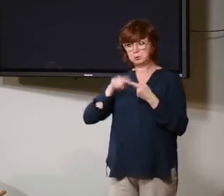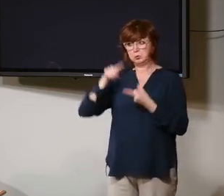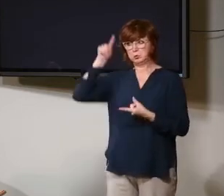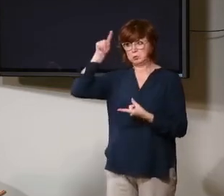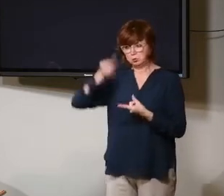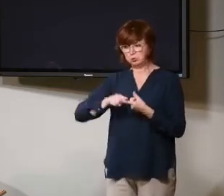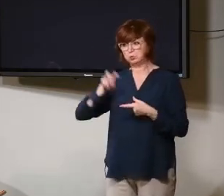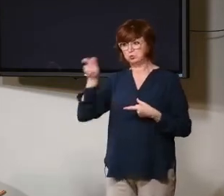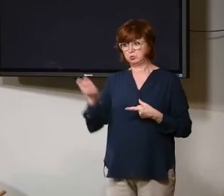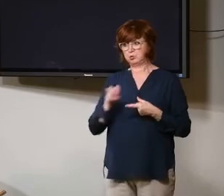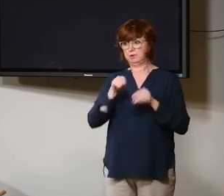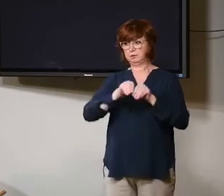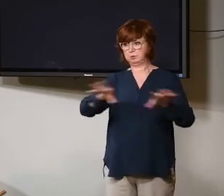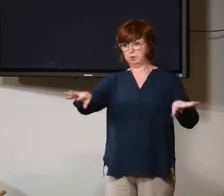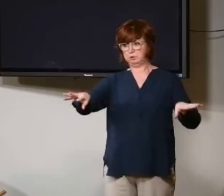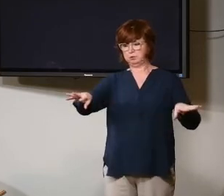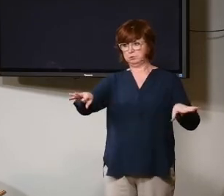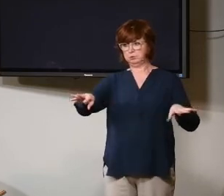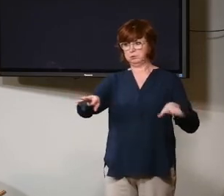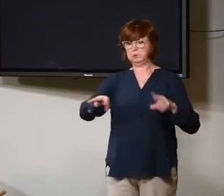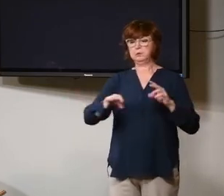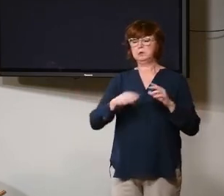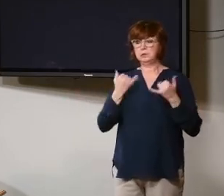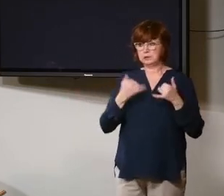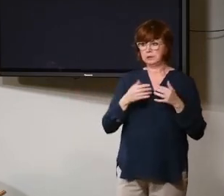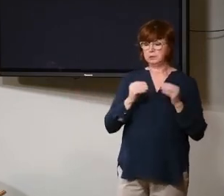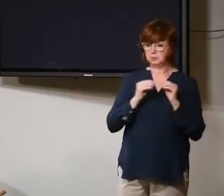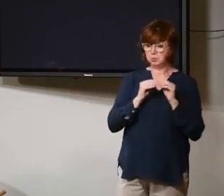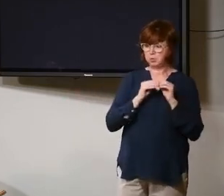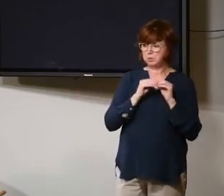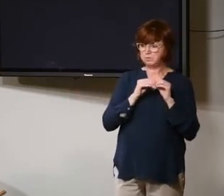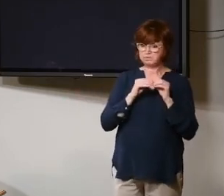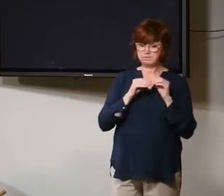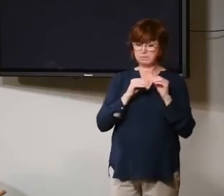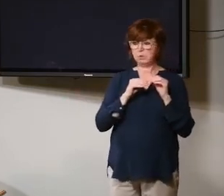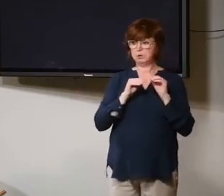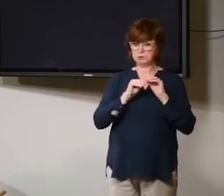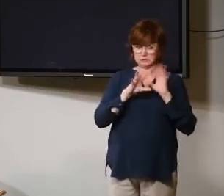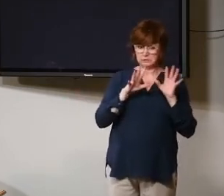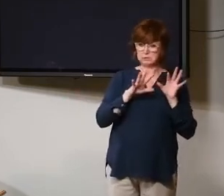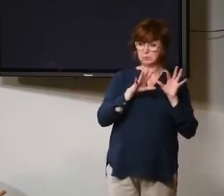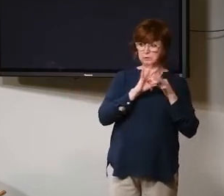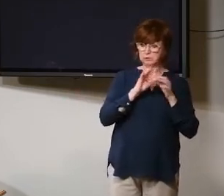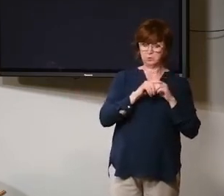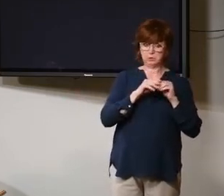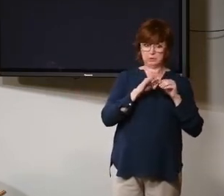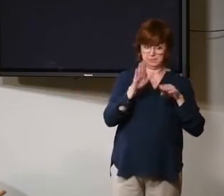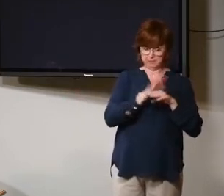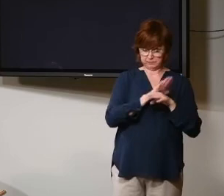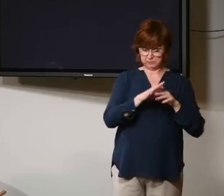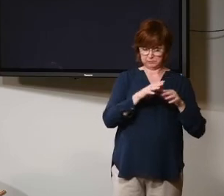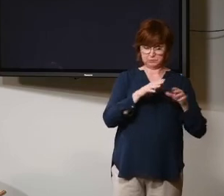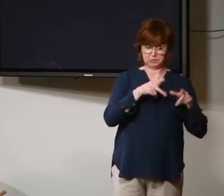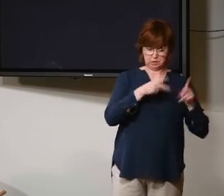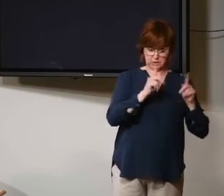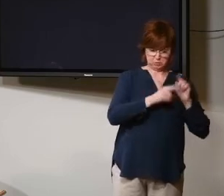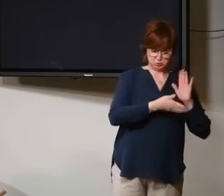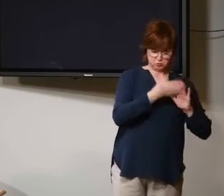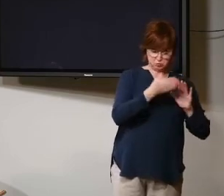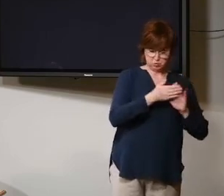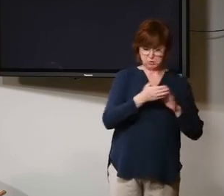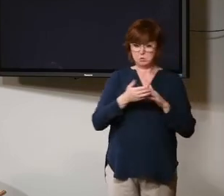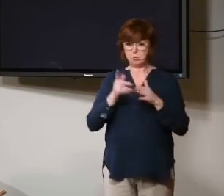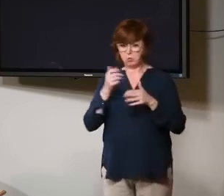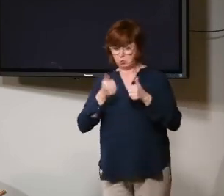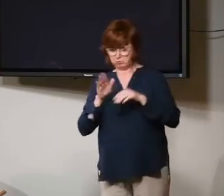social distancing and some of the clarity that we're providing businesses that may operate in the weeks ahead and may not operate